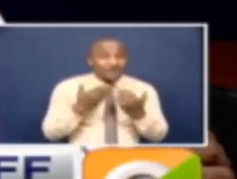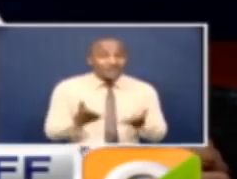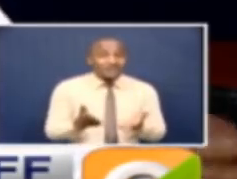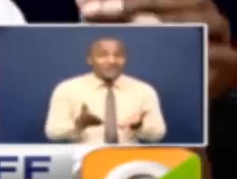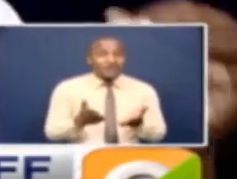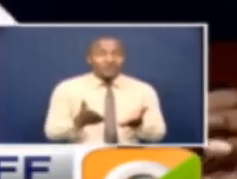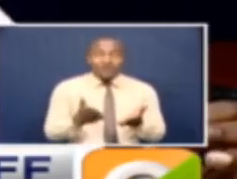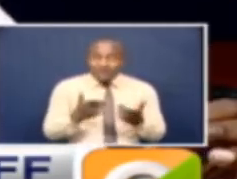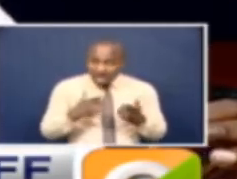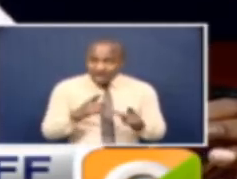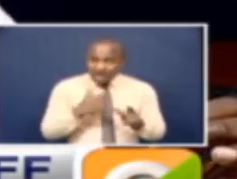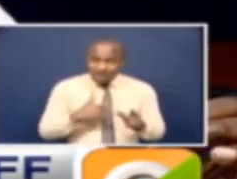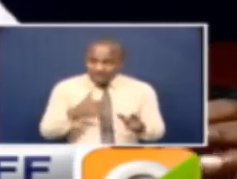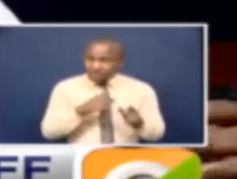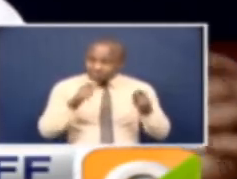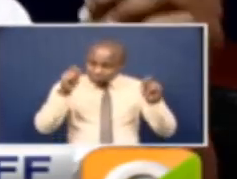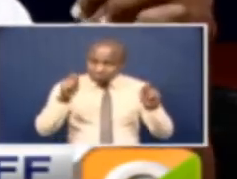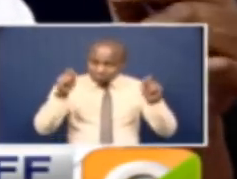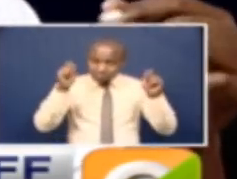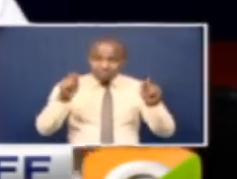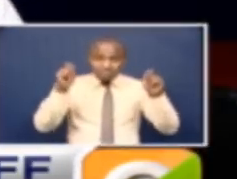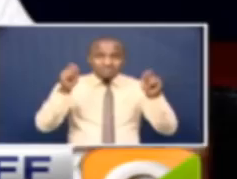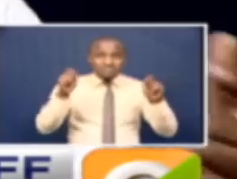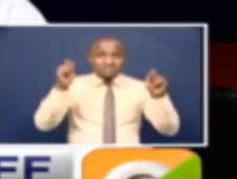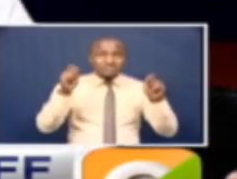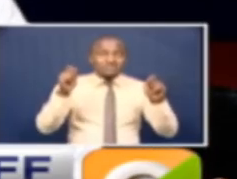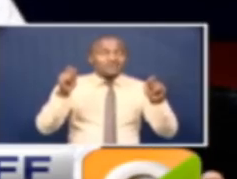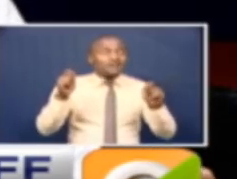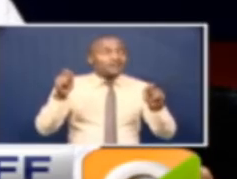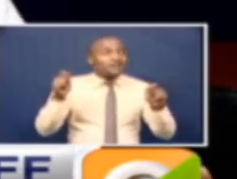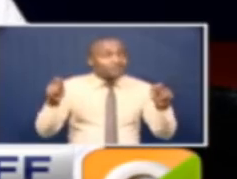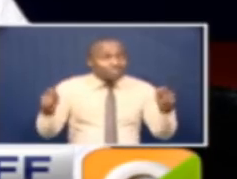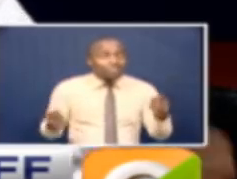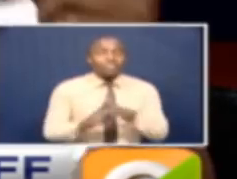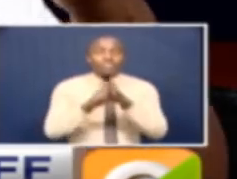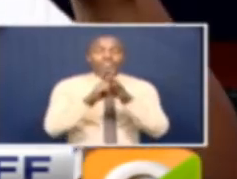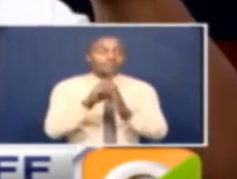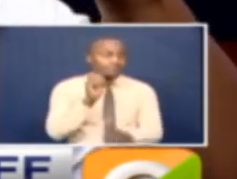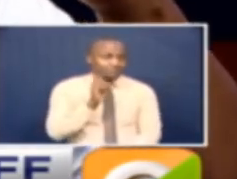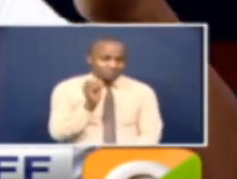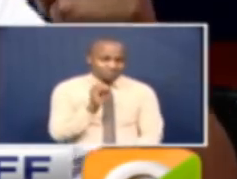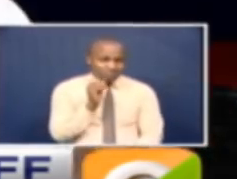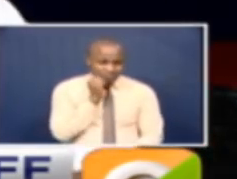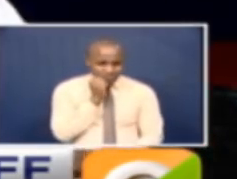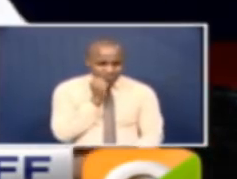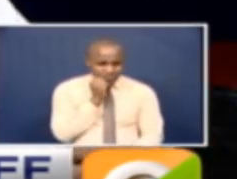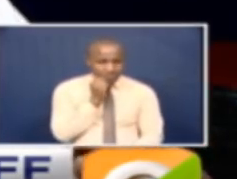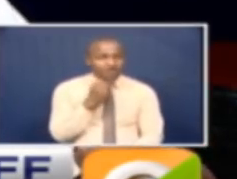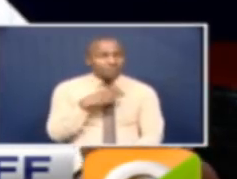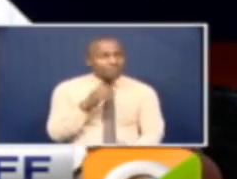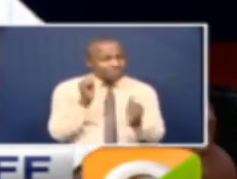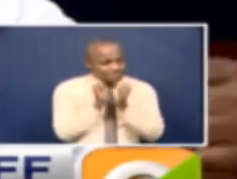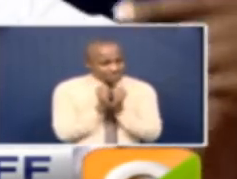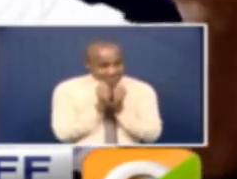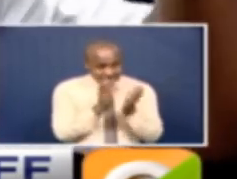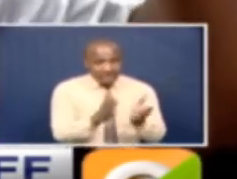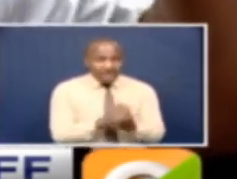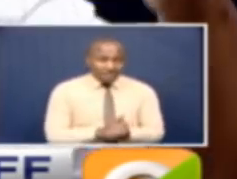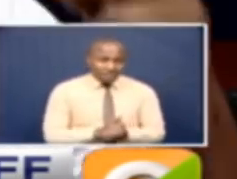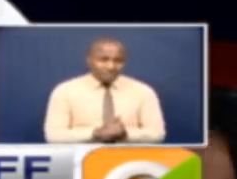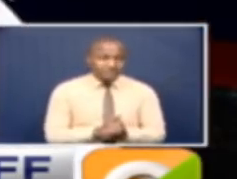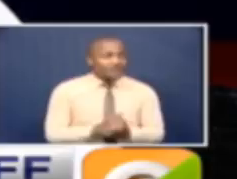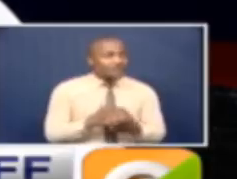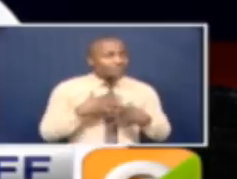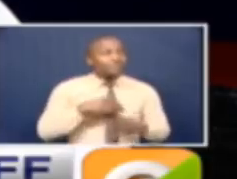us to picket did not just come that easily. People were arrested. People lost